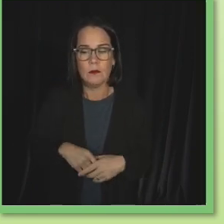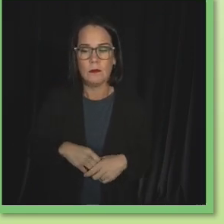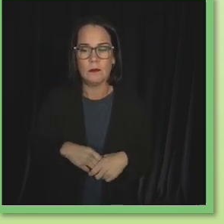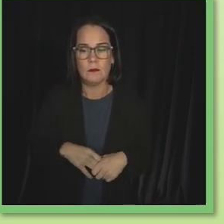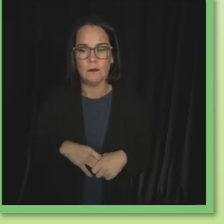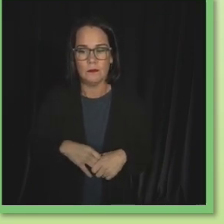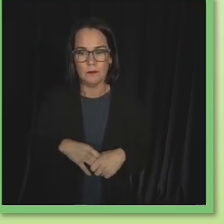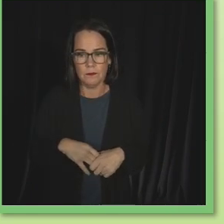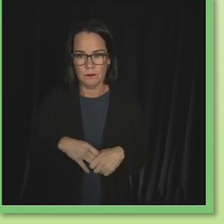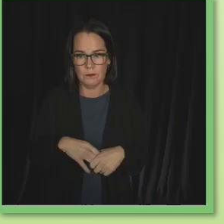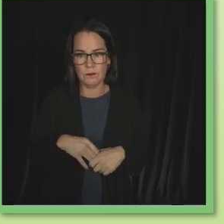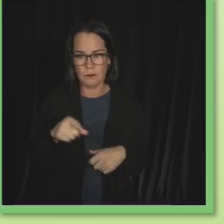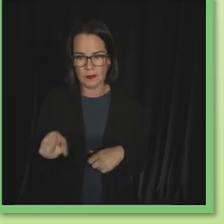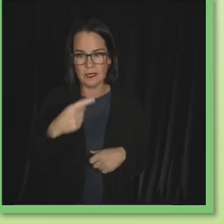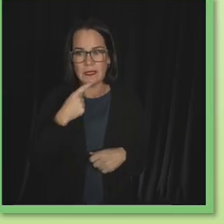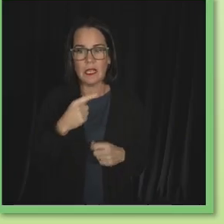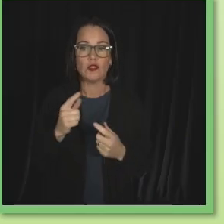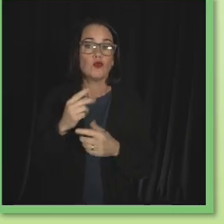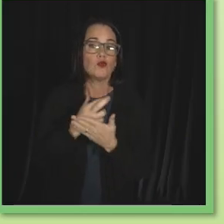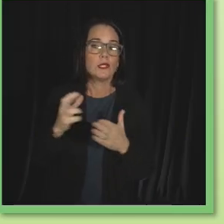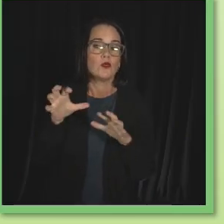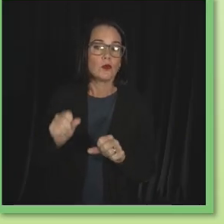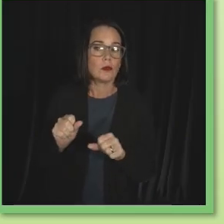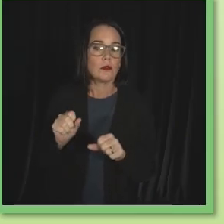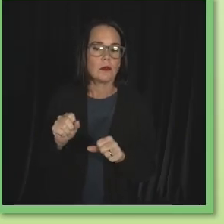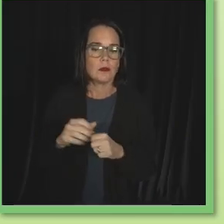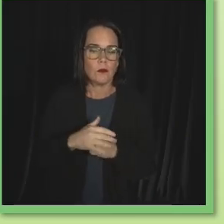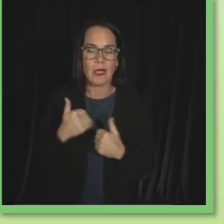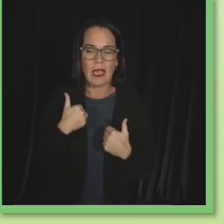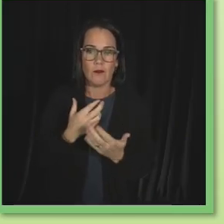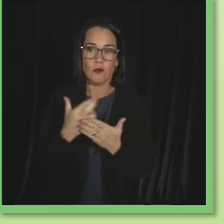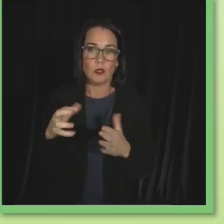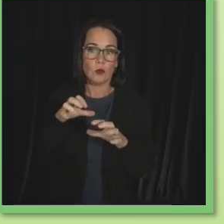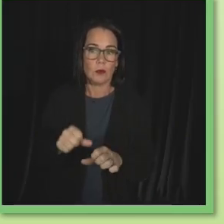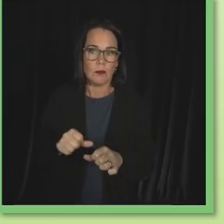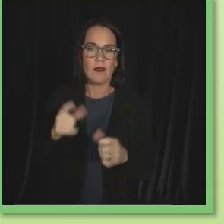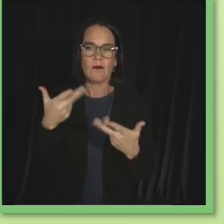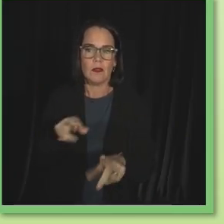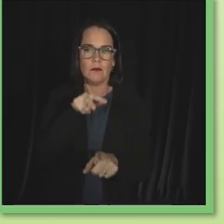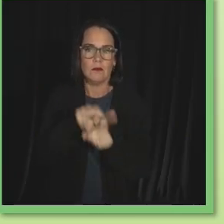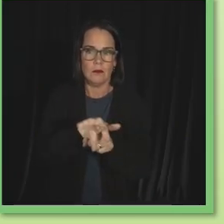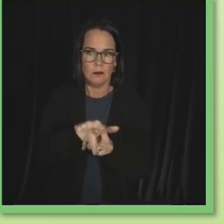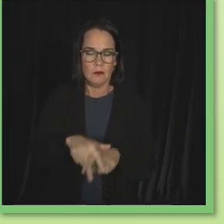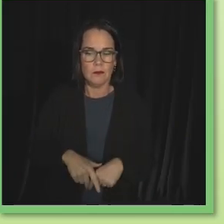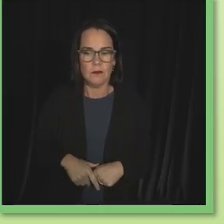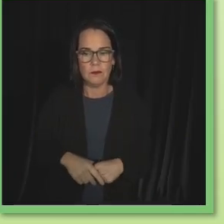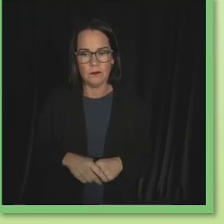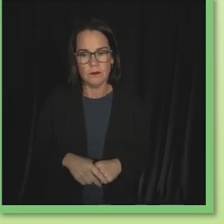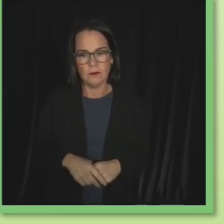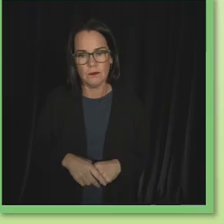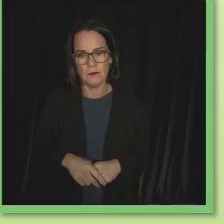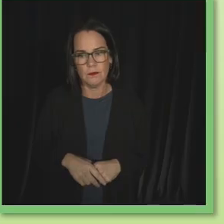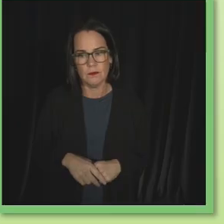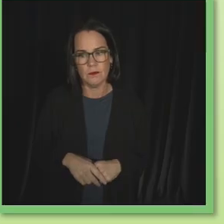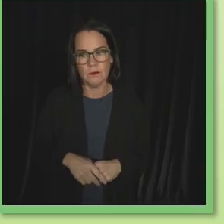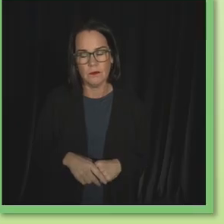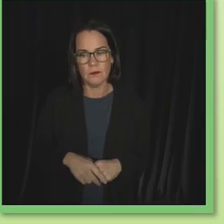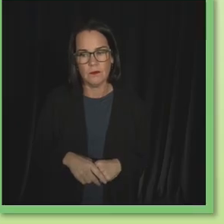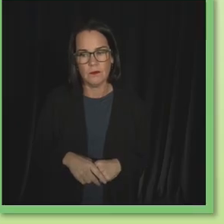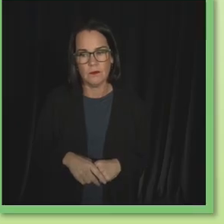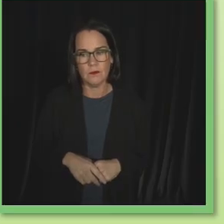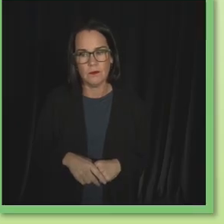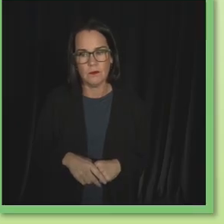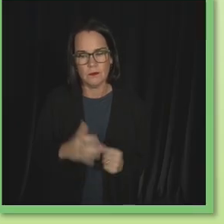via the resource claim status. So we have a resource claim here that has been allocated. So if we look into